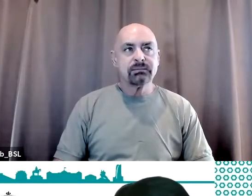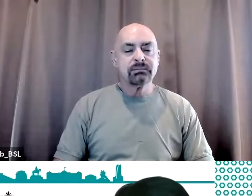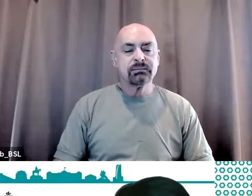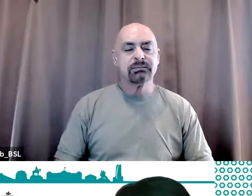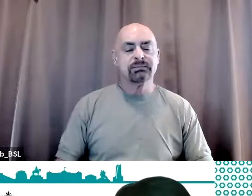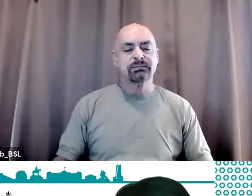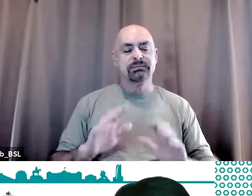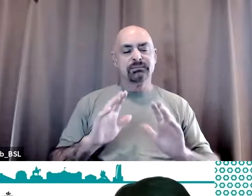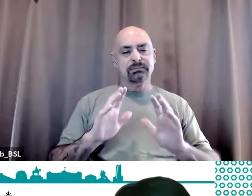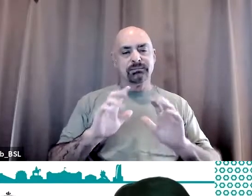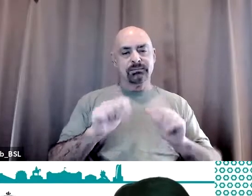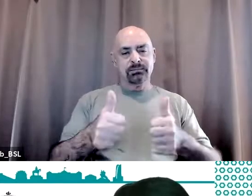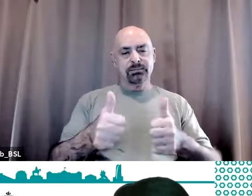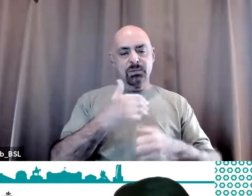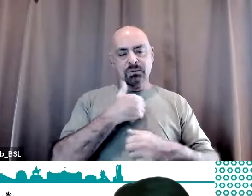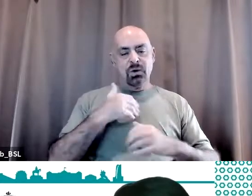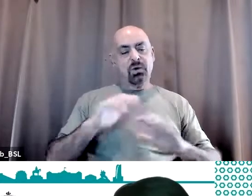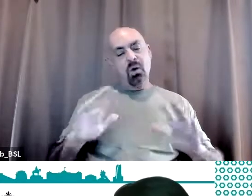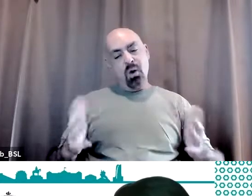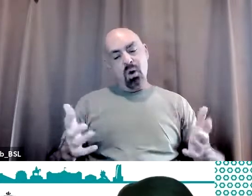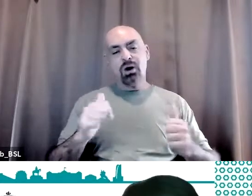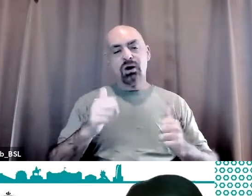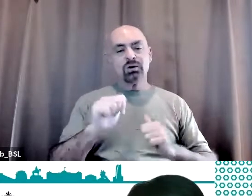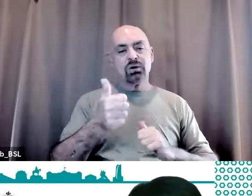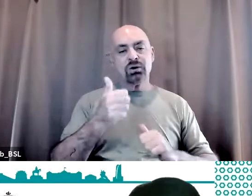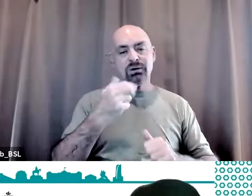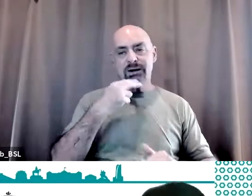I hear you very well, thank you.